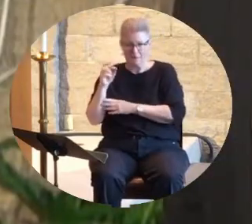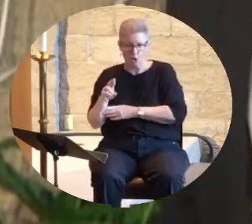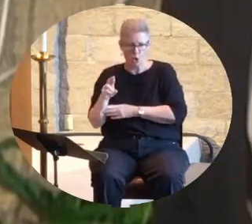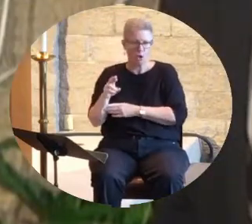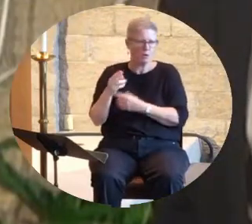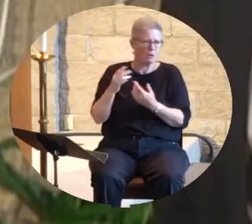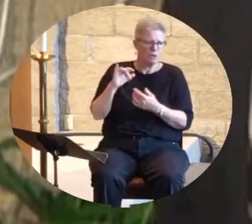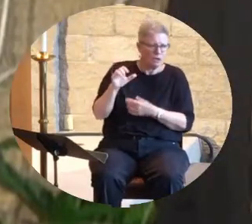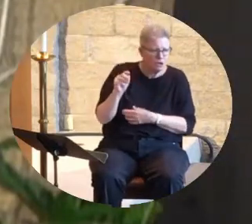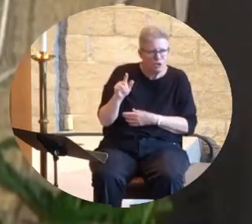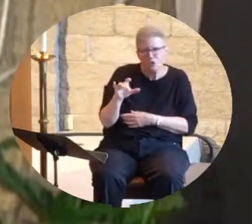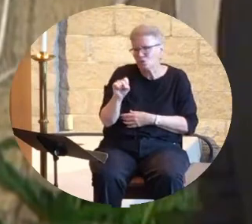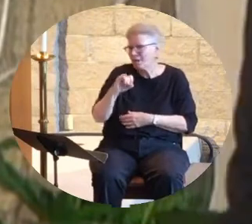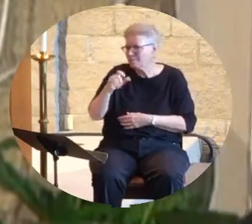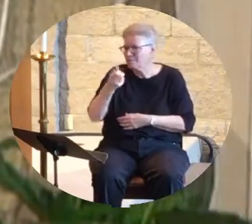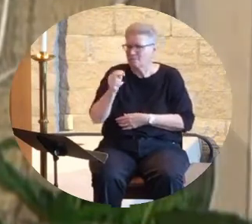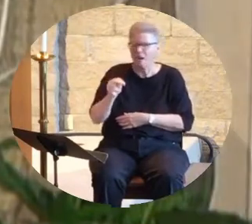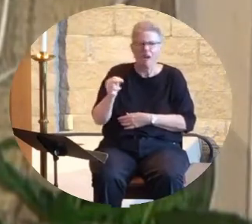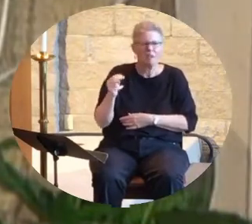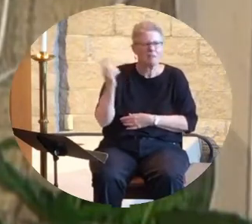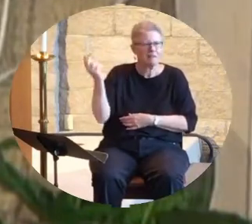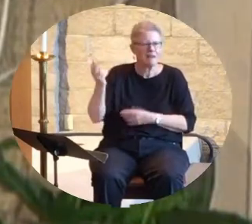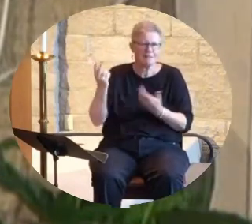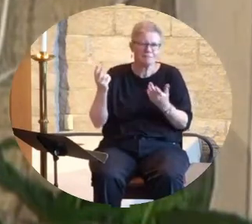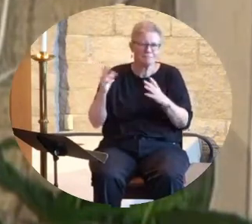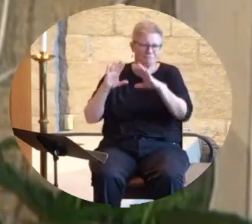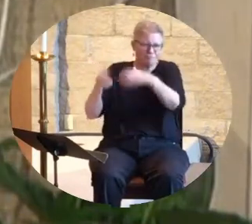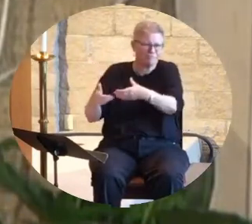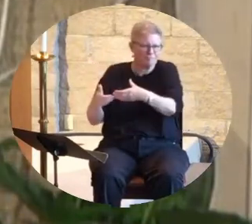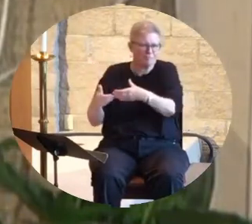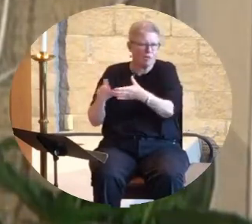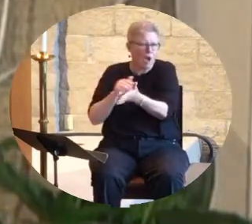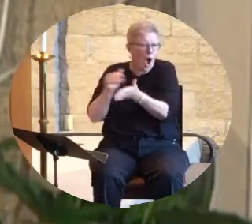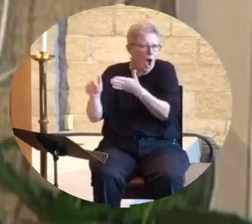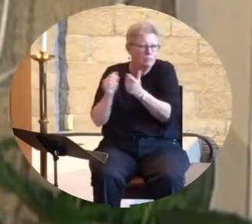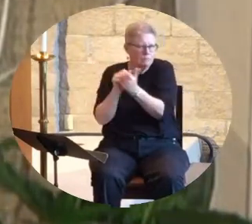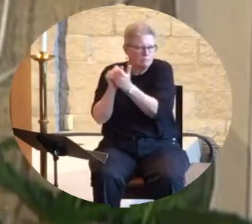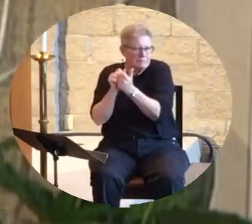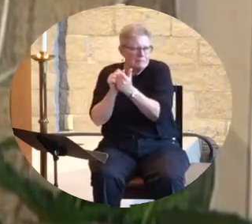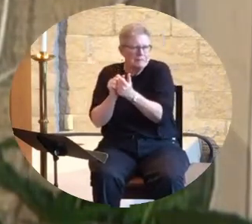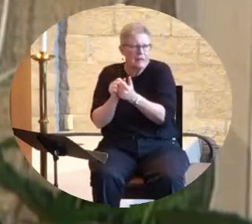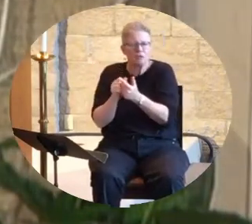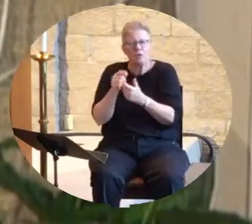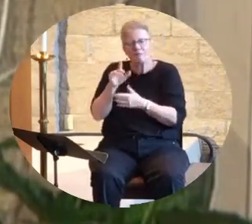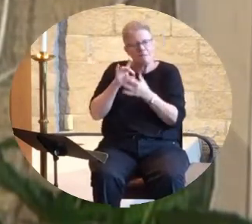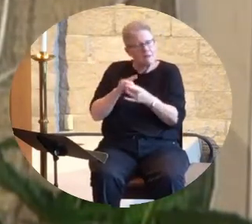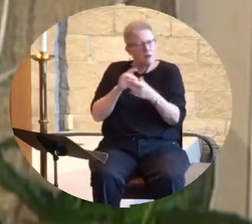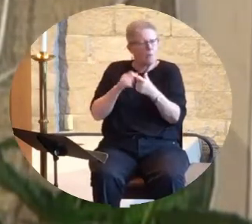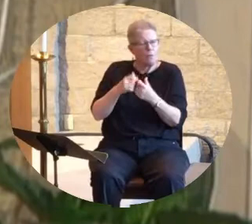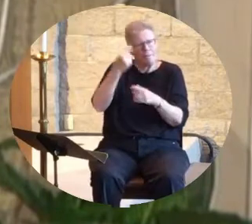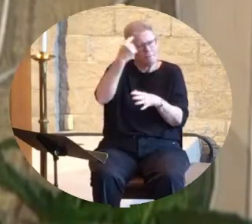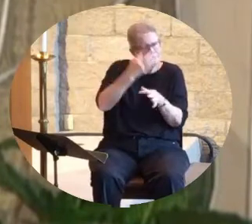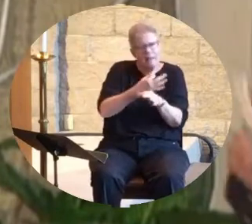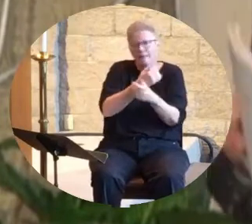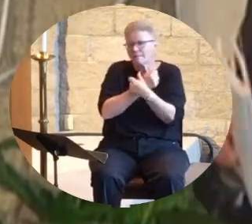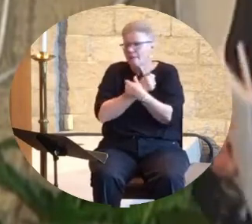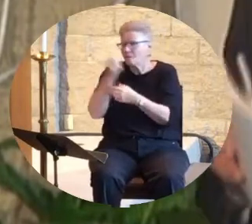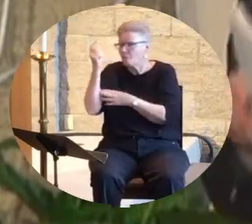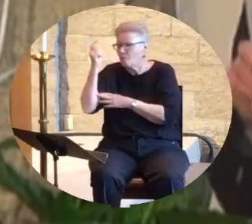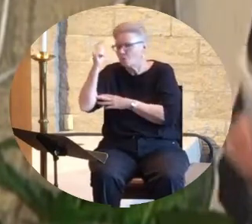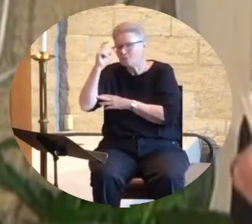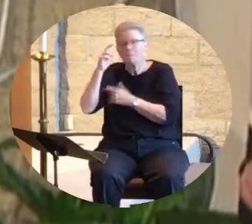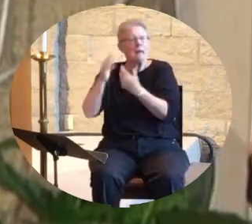and John. That was faith and love and wisdom. He hung around with a lot. But anyway, faith is where